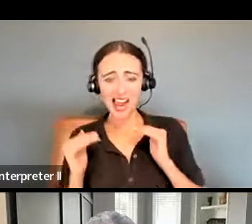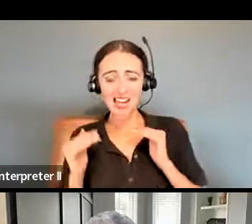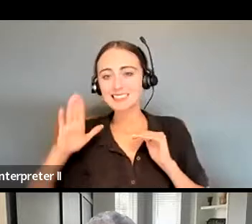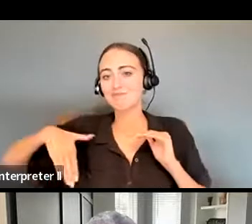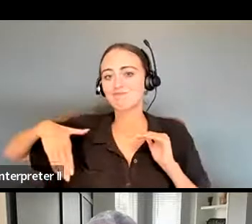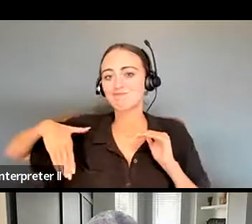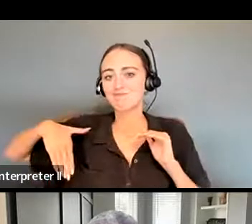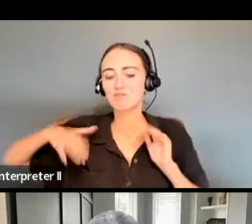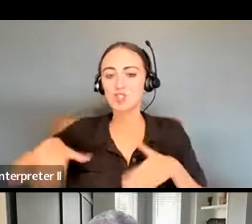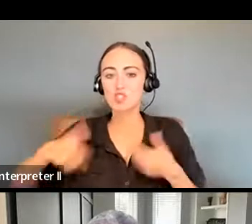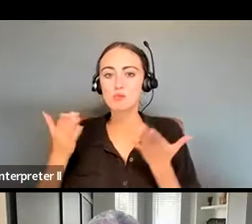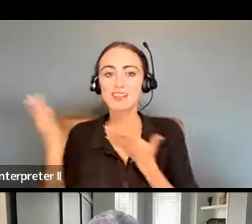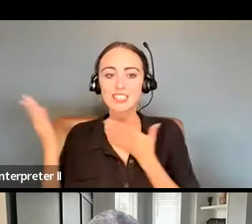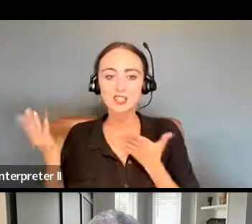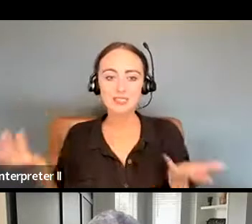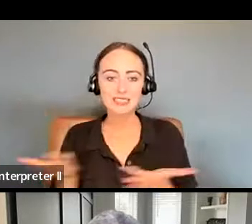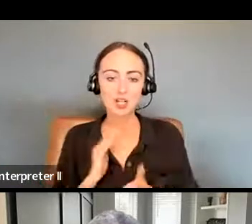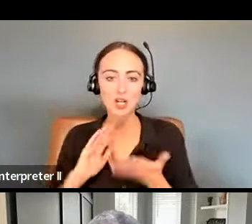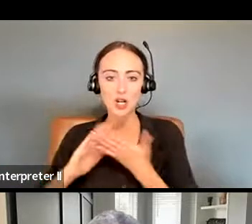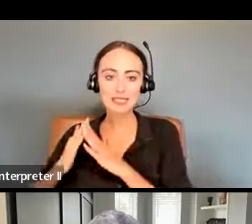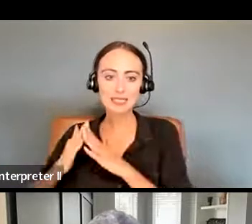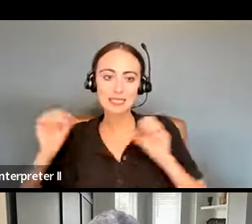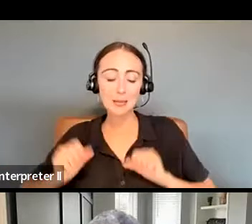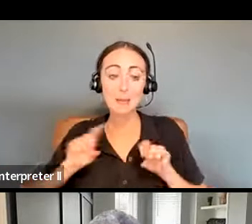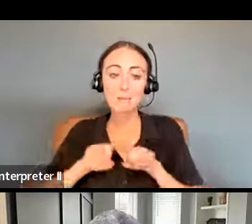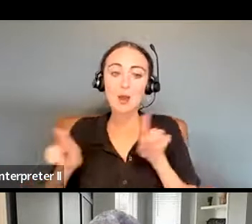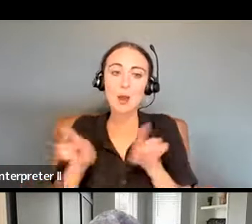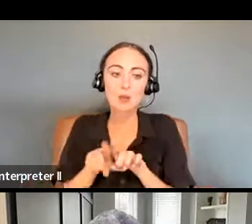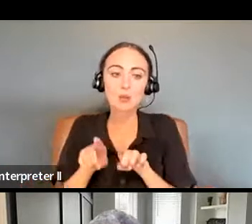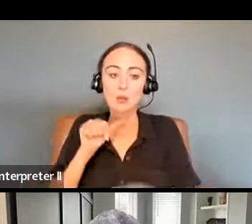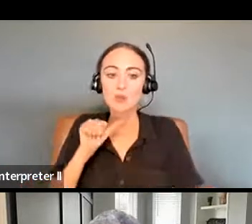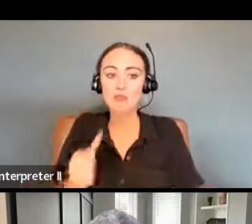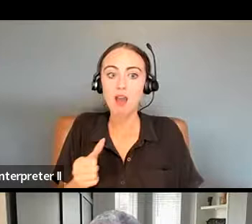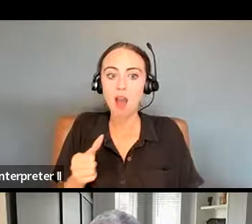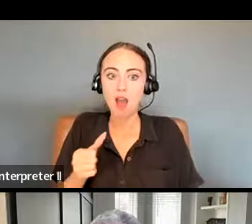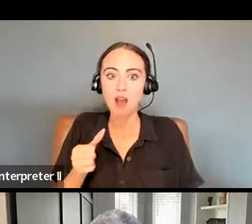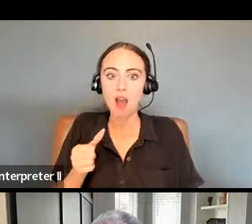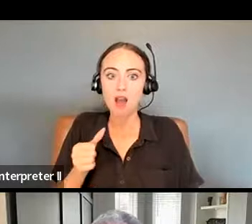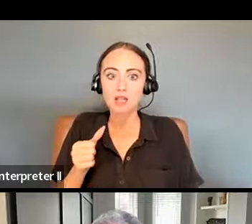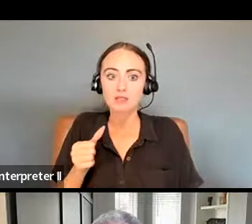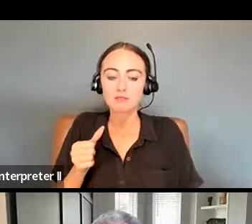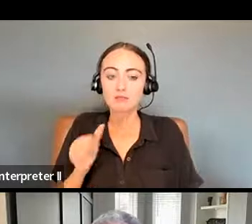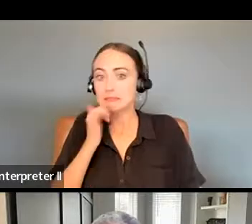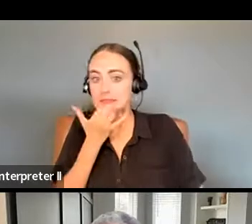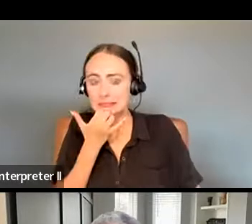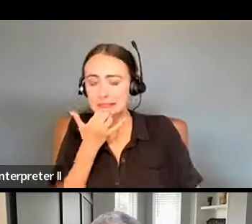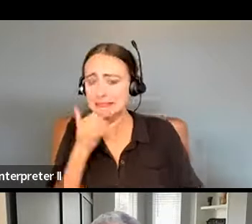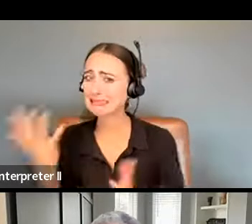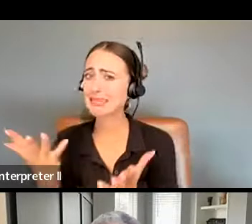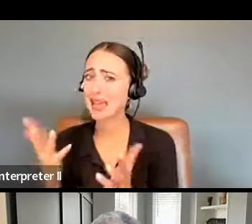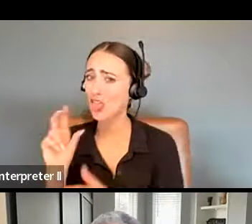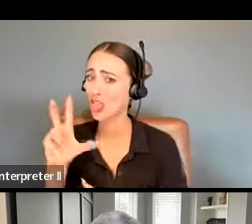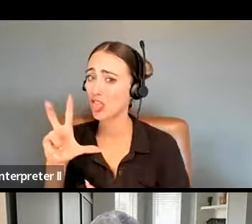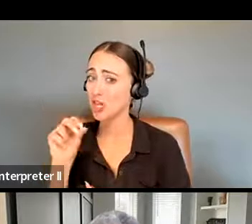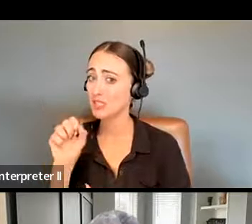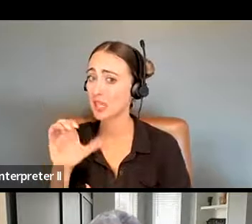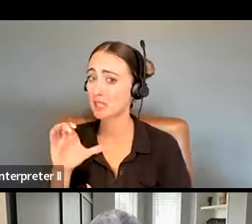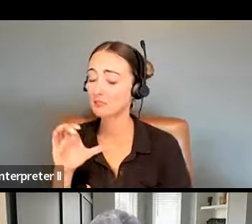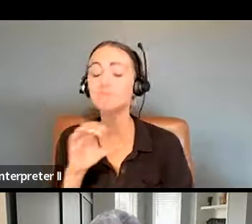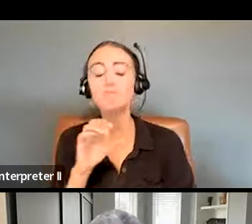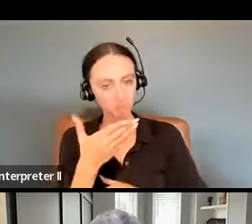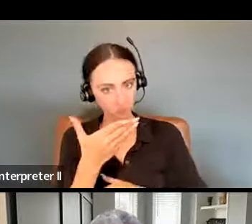provide services within our city's capacity, while also not creating inadvertent exclusions. Chairman, can I have 30 more seconds, please?